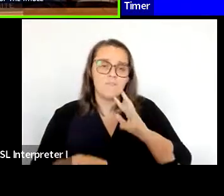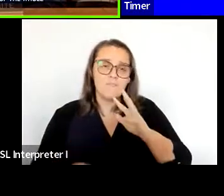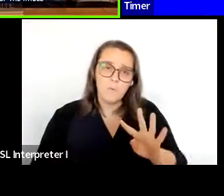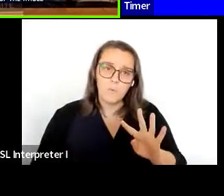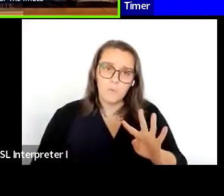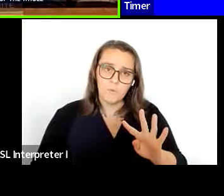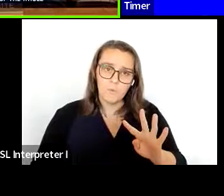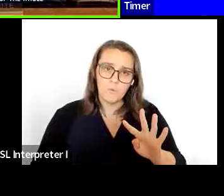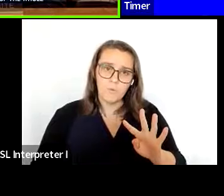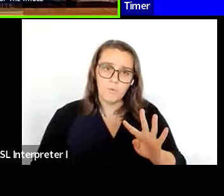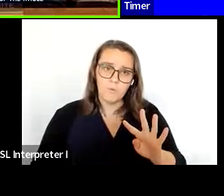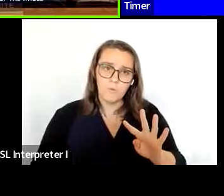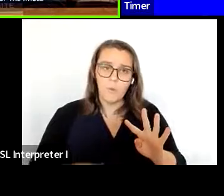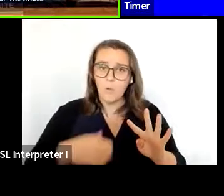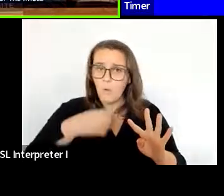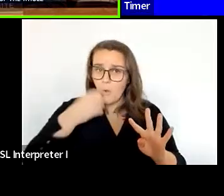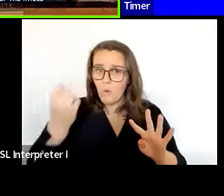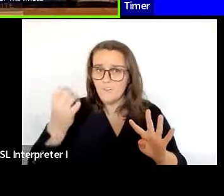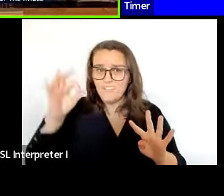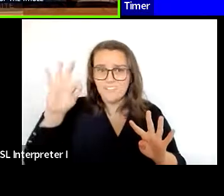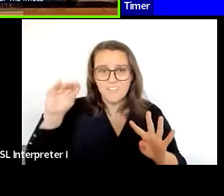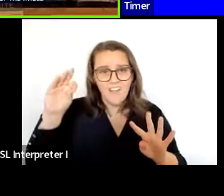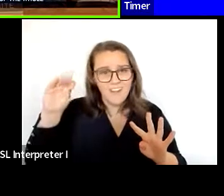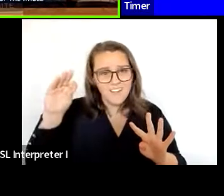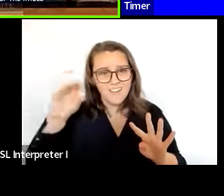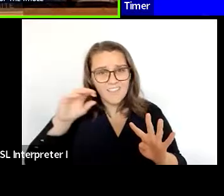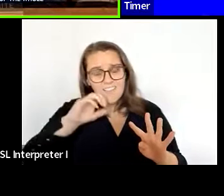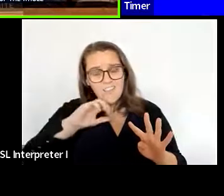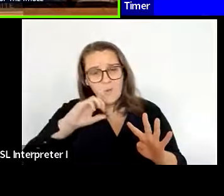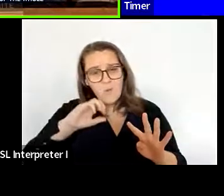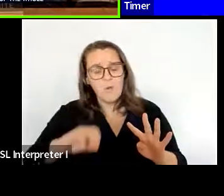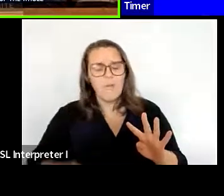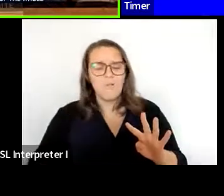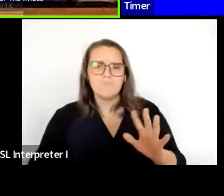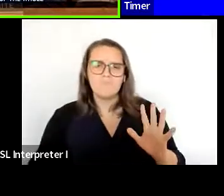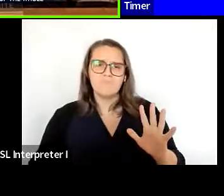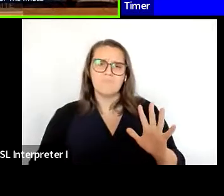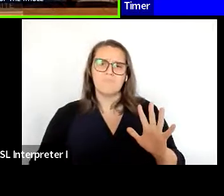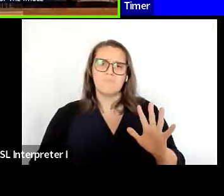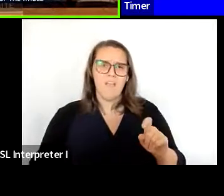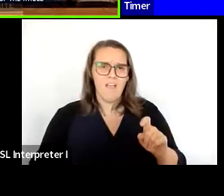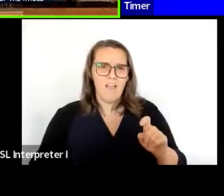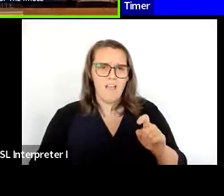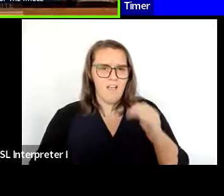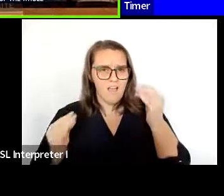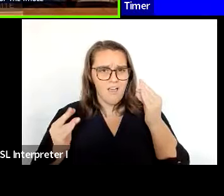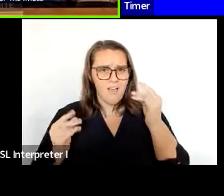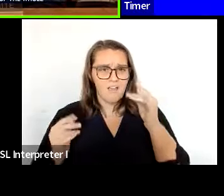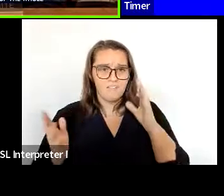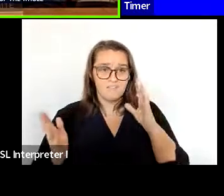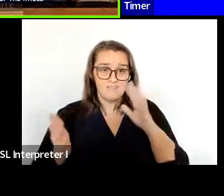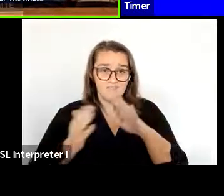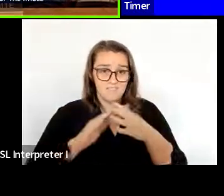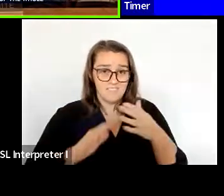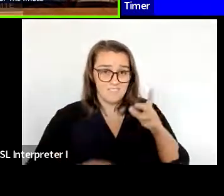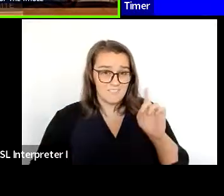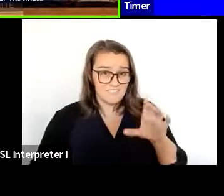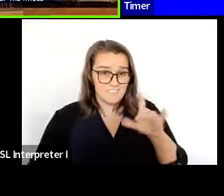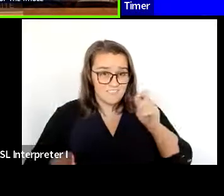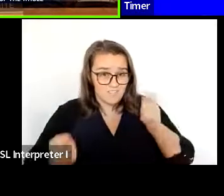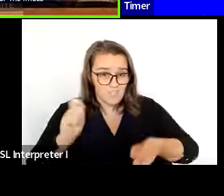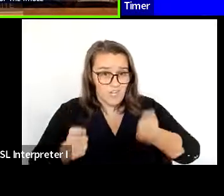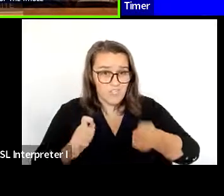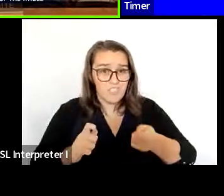oldest person was 90. So we have to come to terms with the fact that our city is changing in terms of